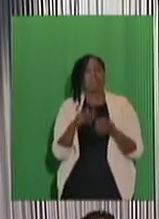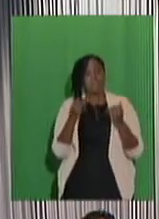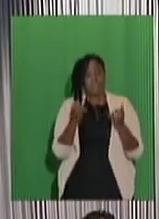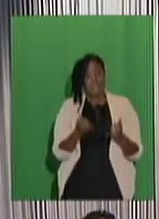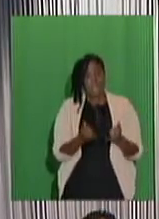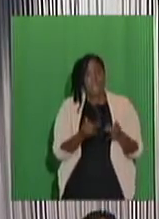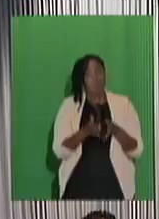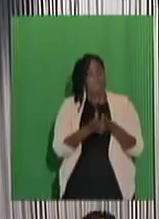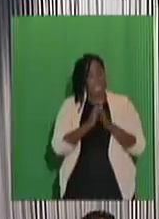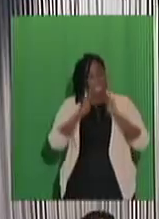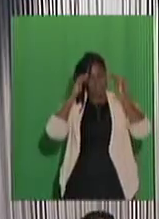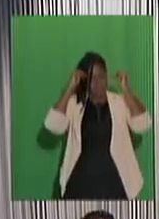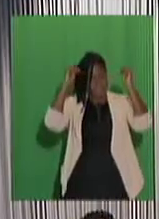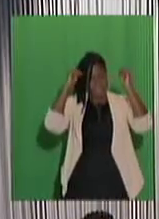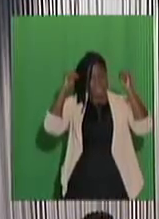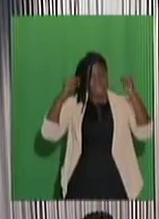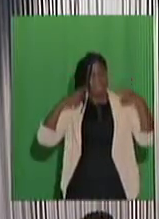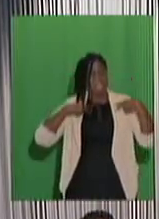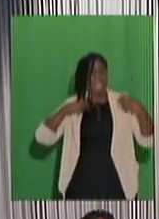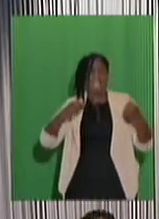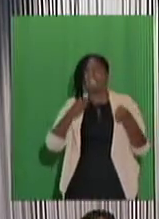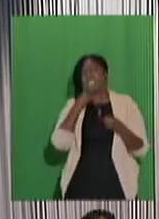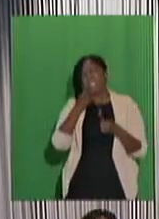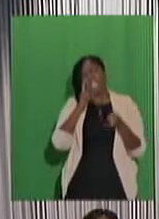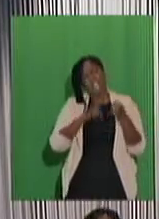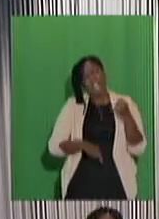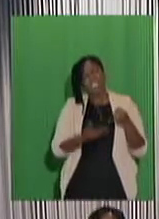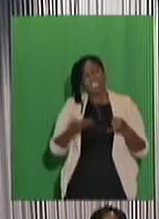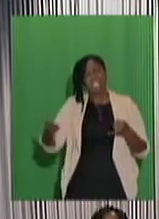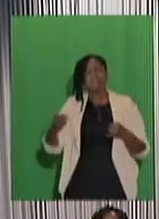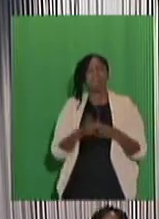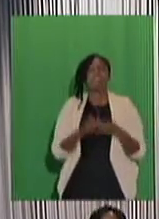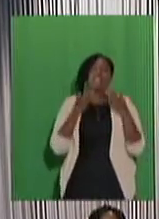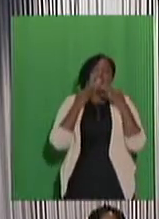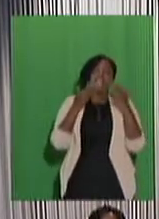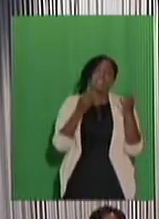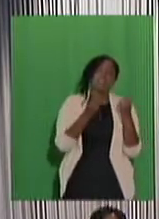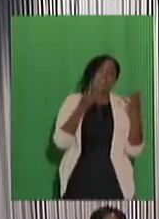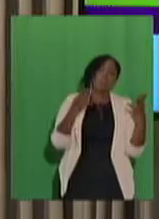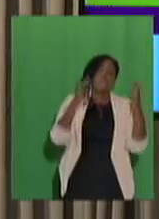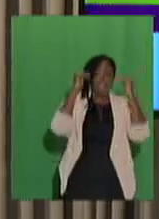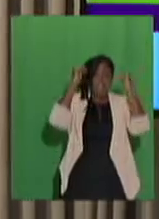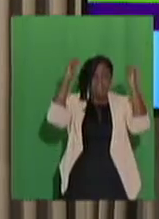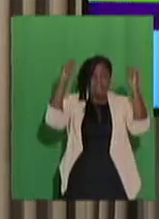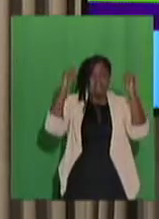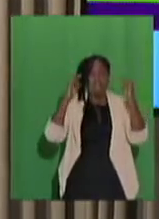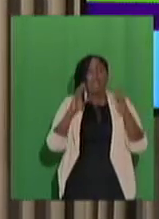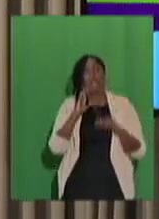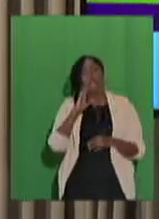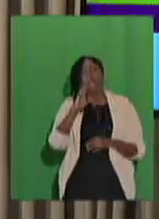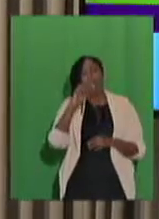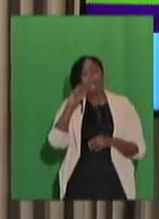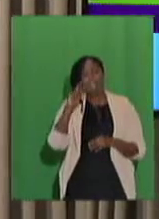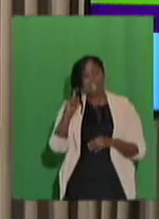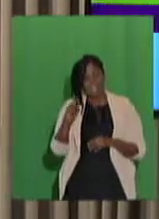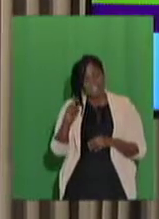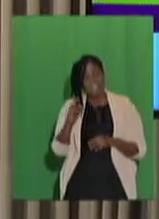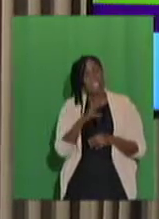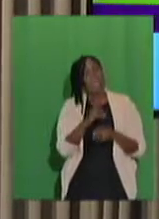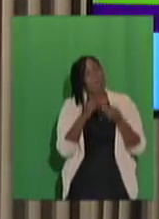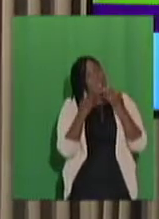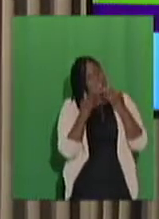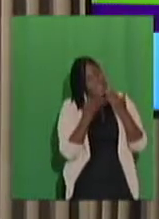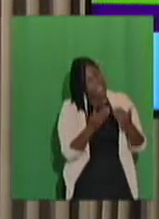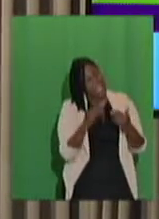like to ask the Minister of Health to give us a final statement, please. Thank you very much, Minister Cox. And I want to thank the Chief Medical Officer, who has